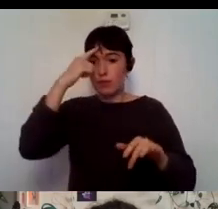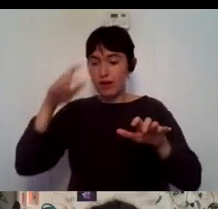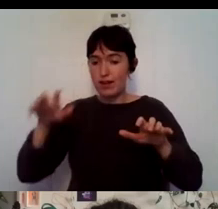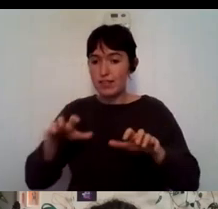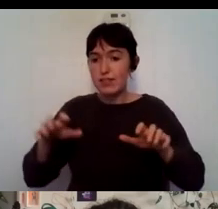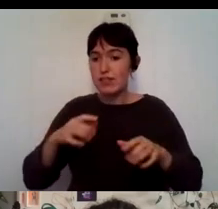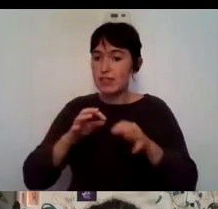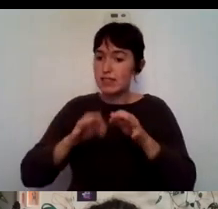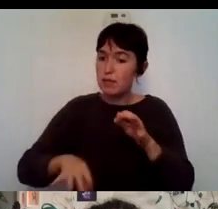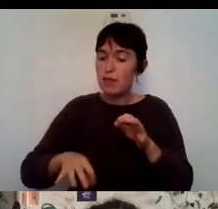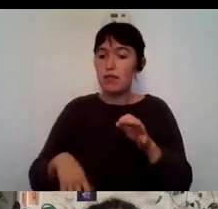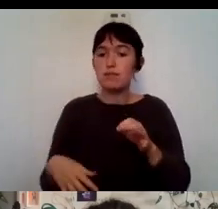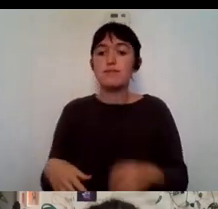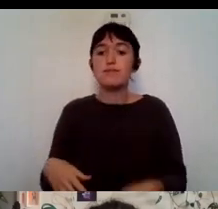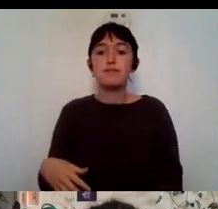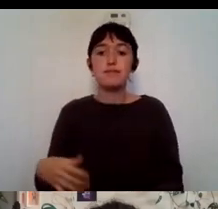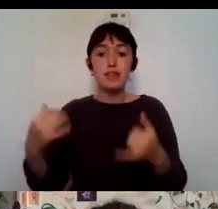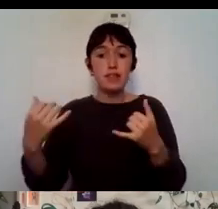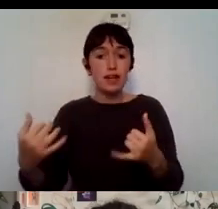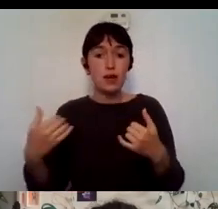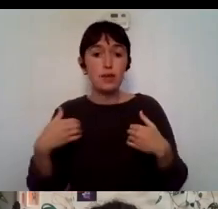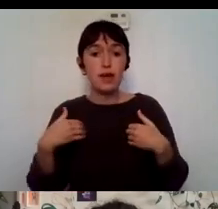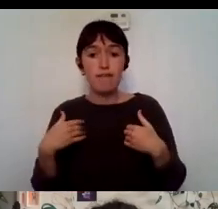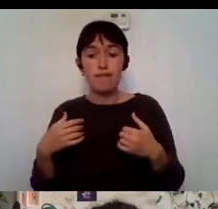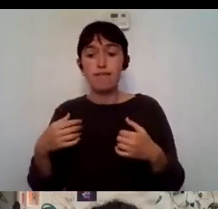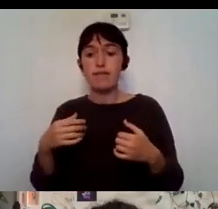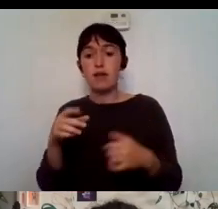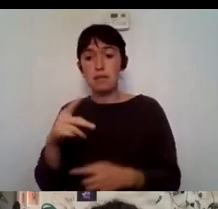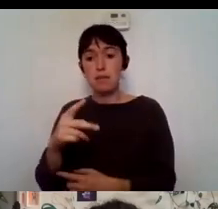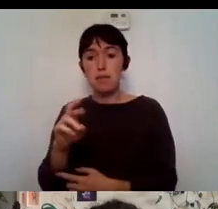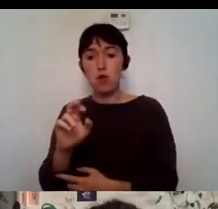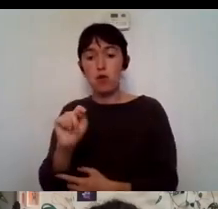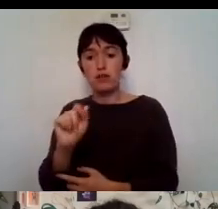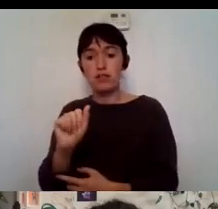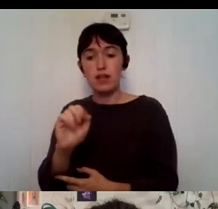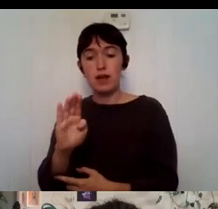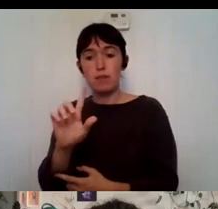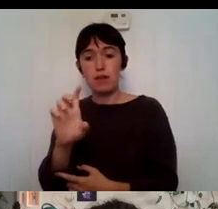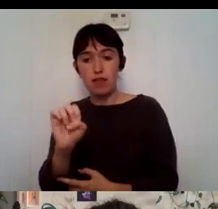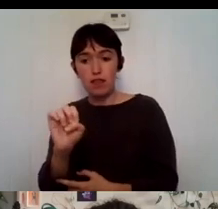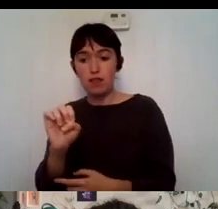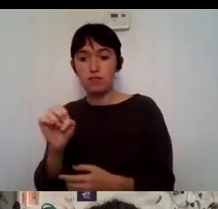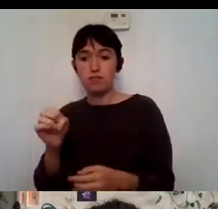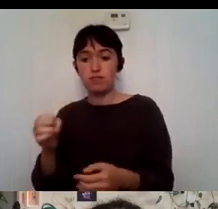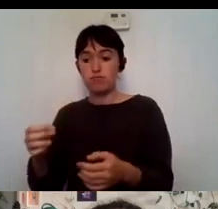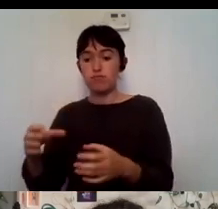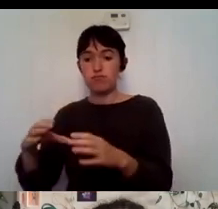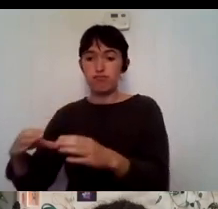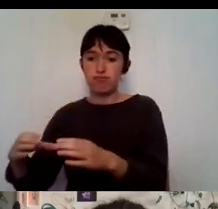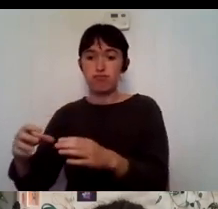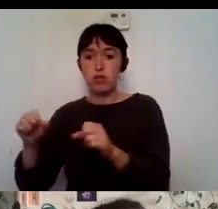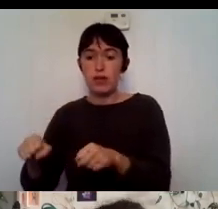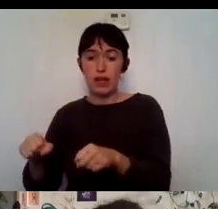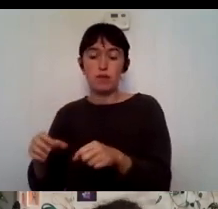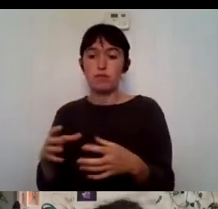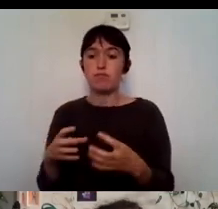usually you would have to come into the lab, sit in a chair and be hooked up to everything. Now you can just put everything in a backpack and go skating.